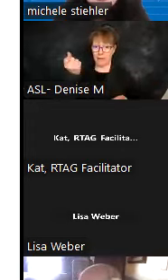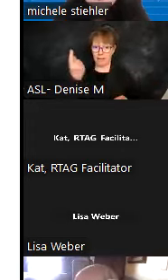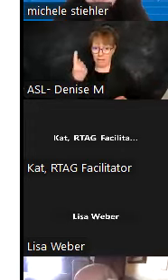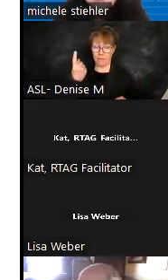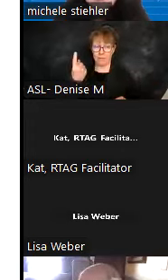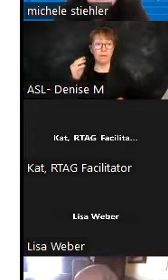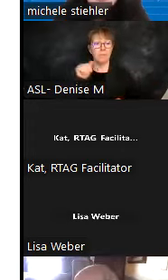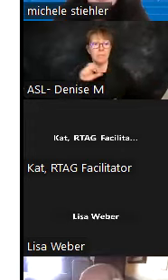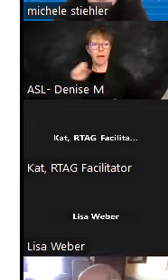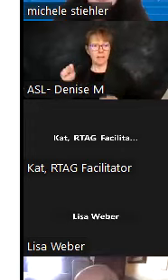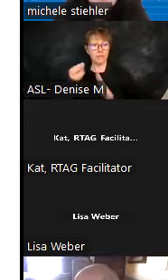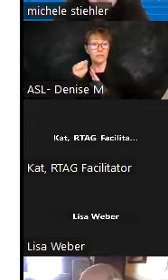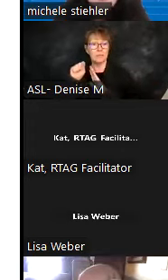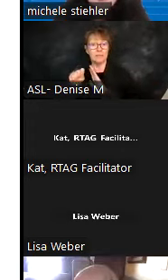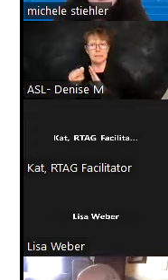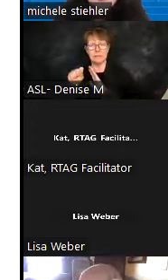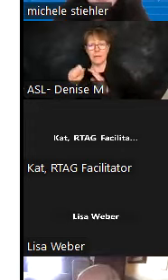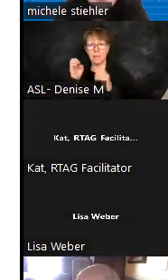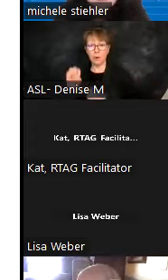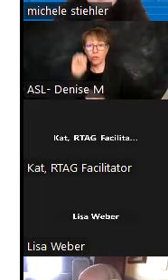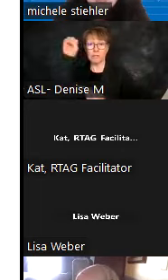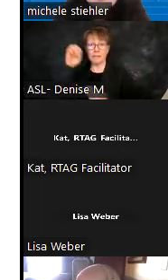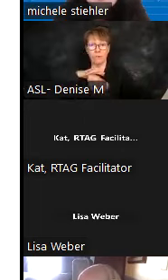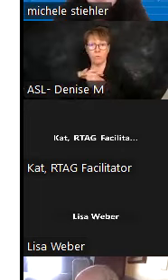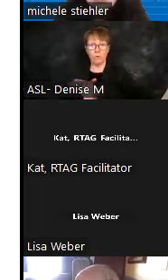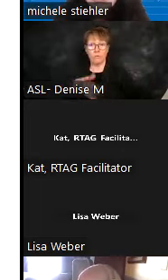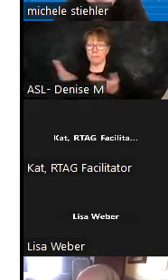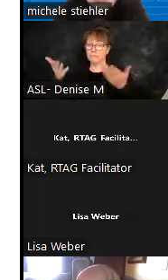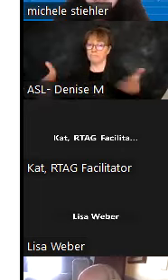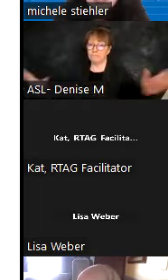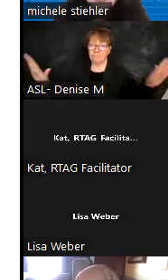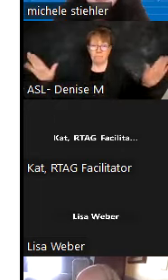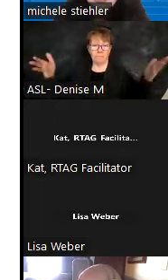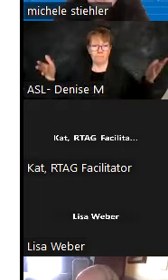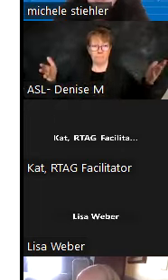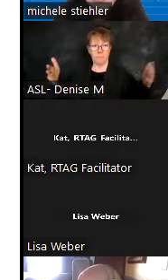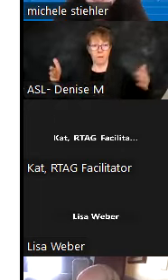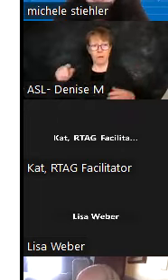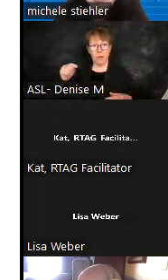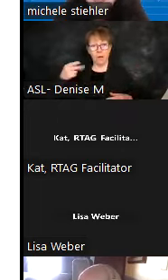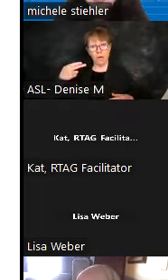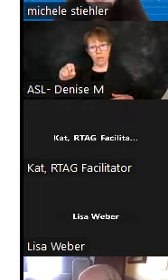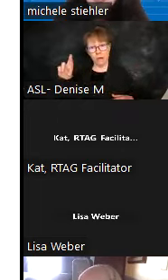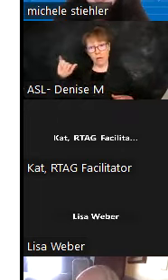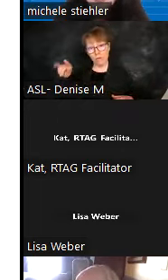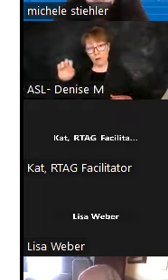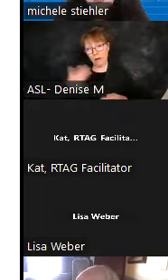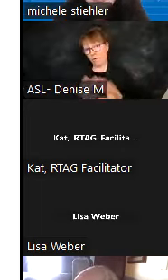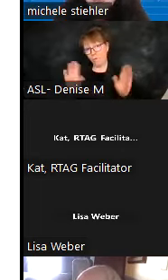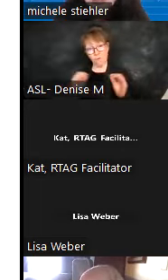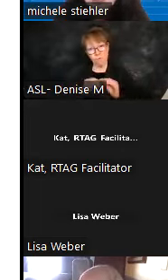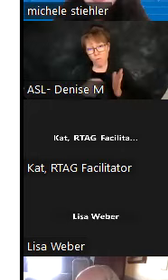of emergency ended. RIDE no longer requires masks, but we do continue to encourage use